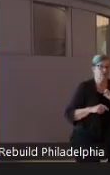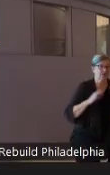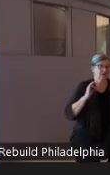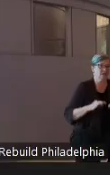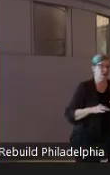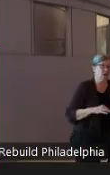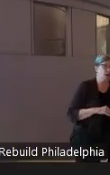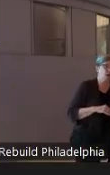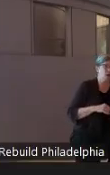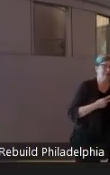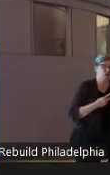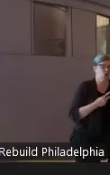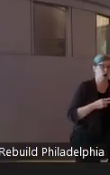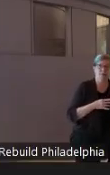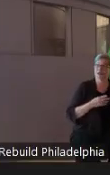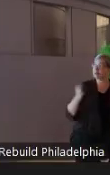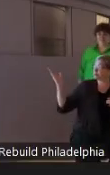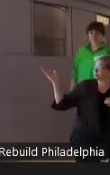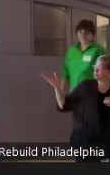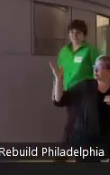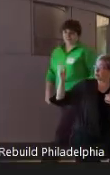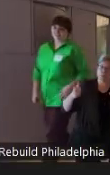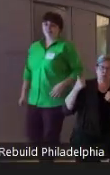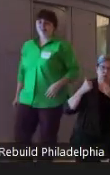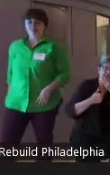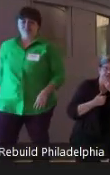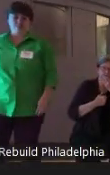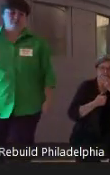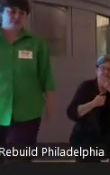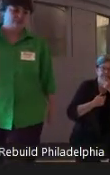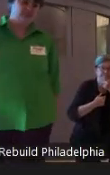2 options. Thank you.